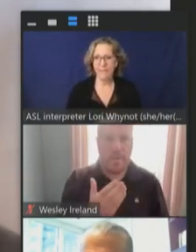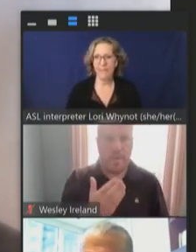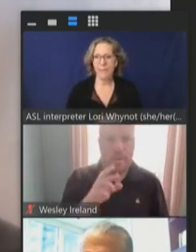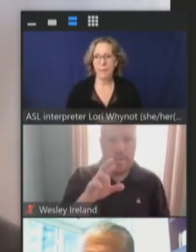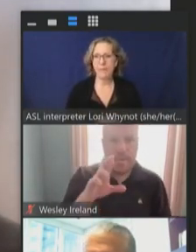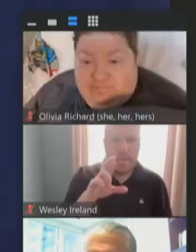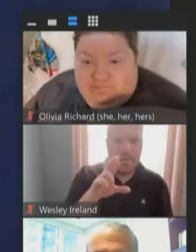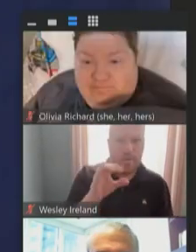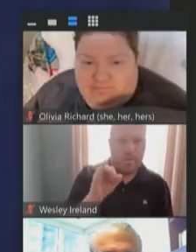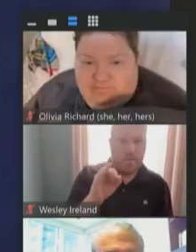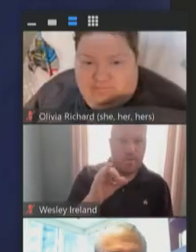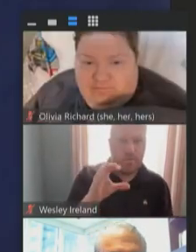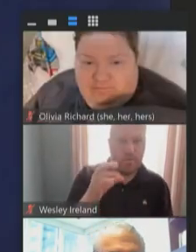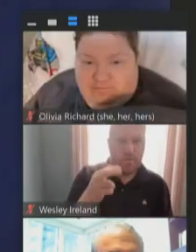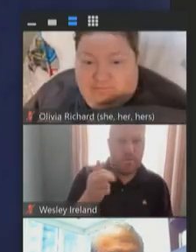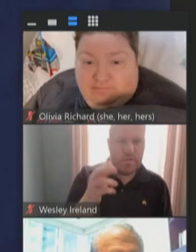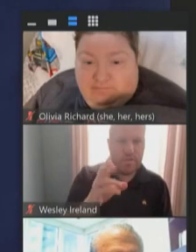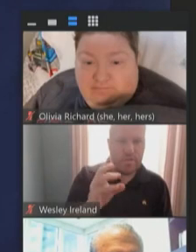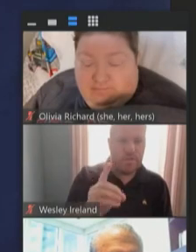Thank you, Olivia.